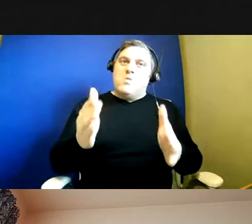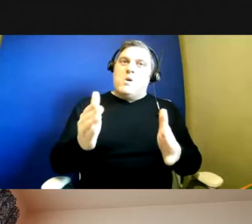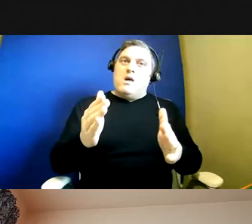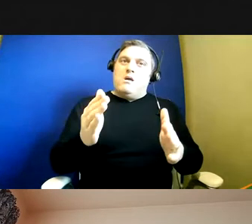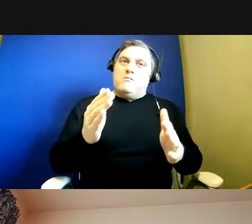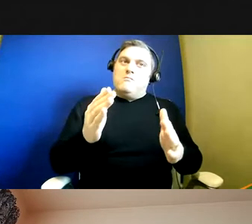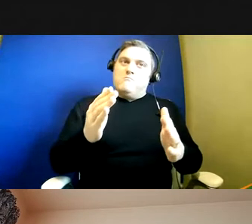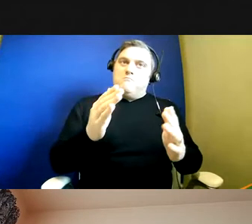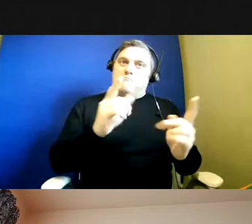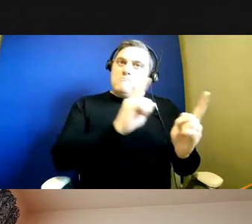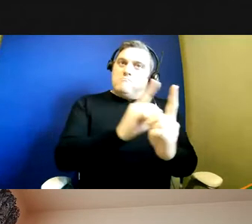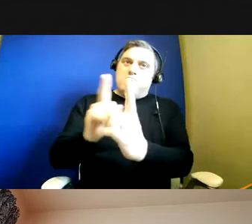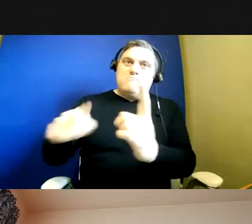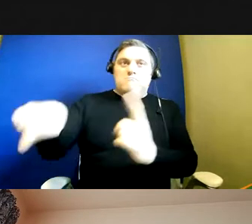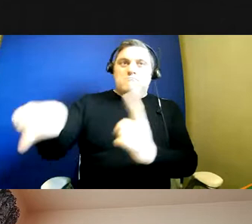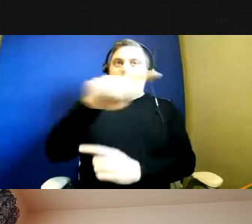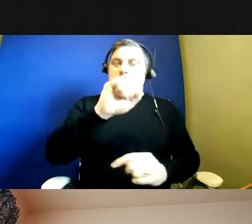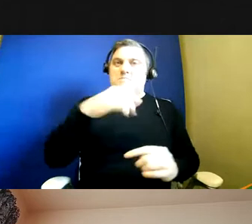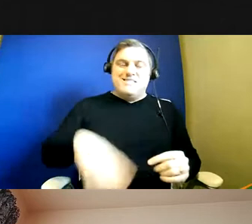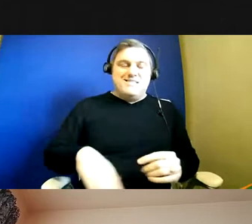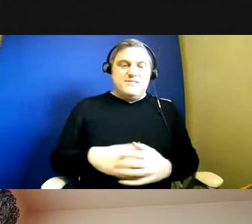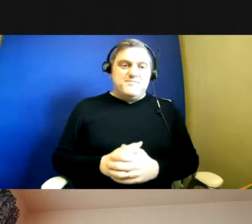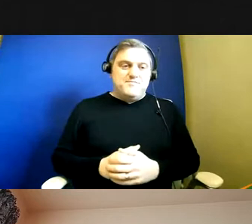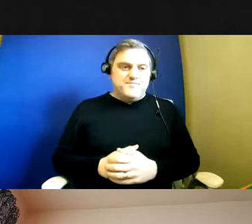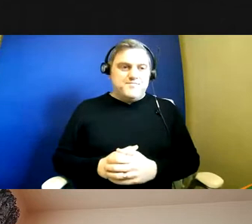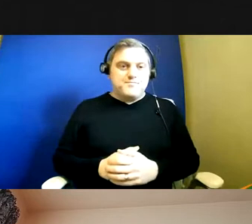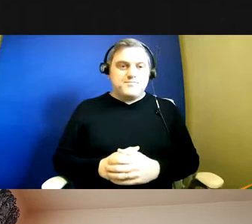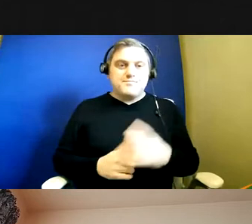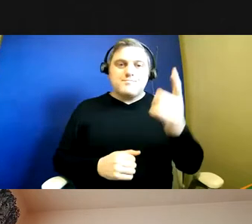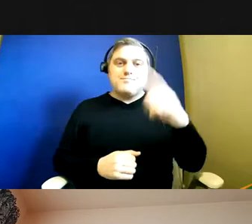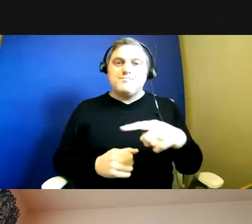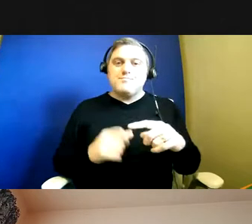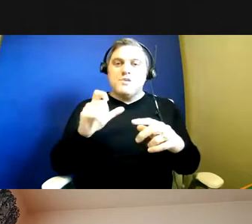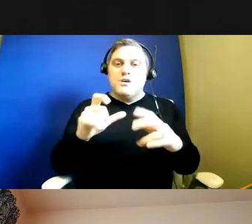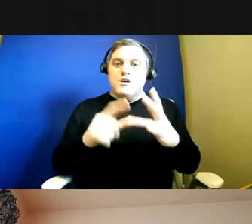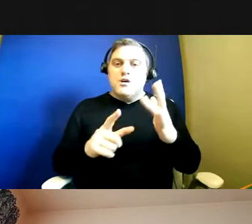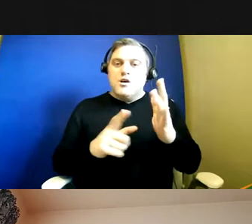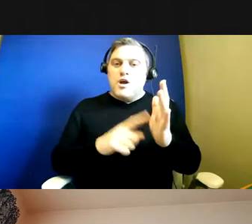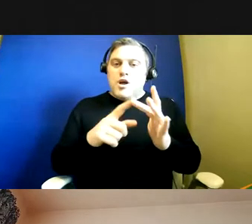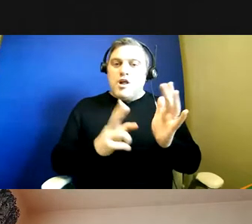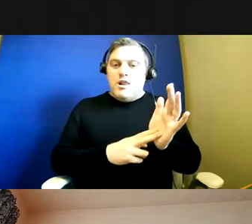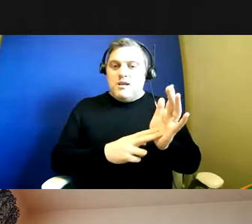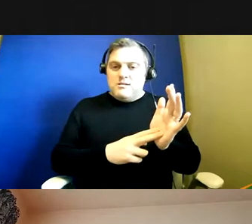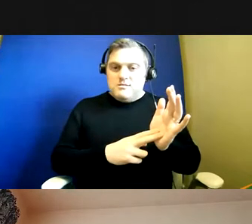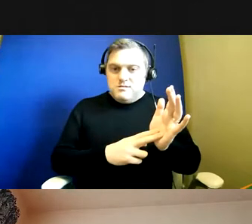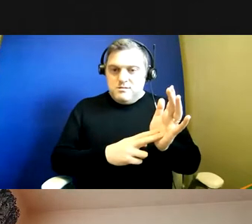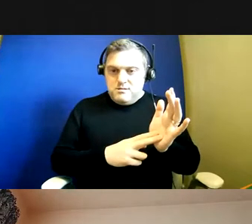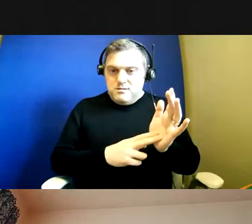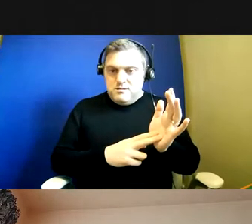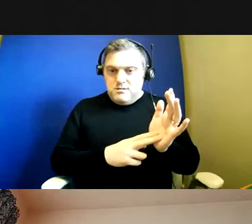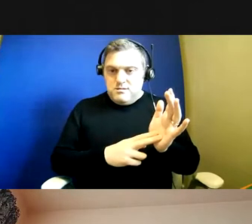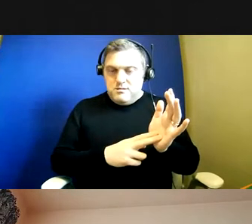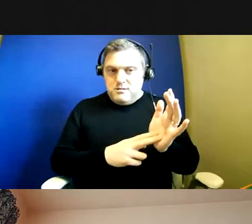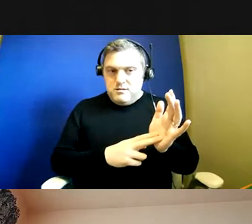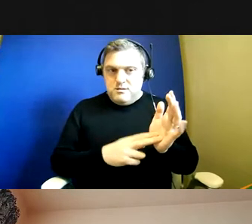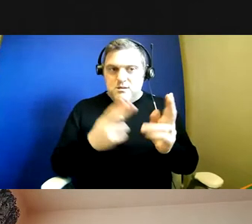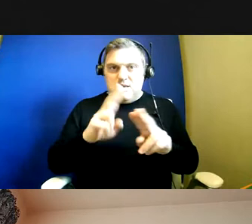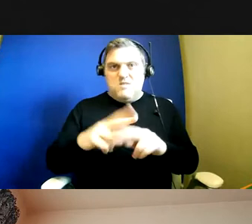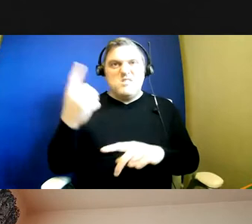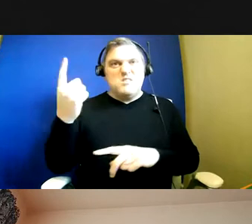you very much. We've also had a question from Colin, and it asks, if someone was admitted twice last